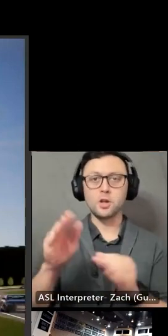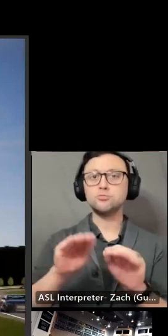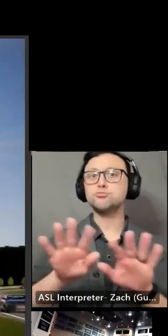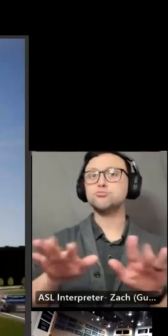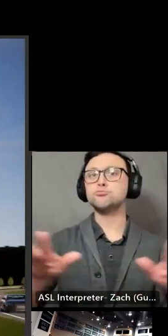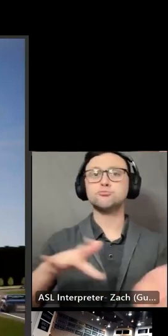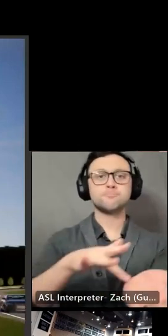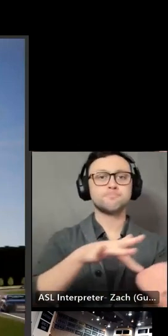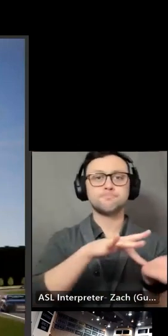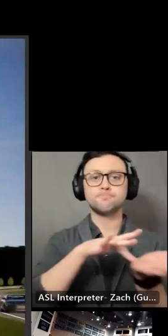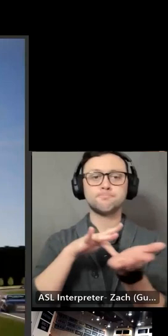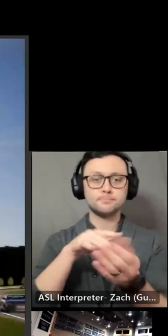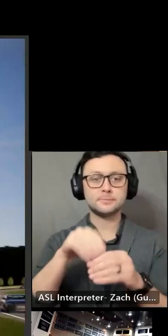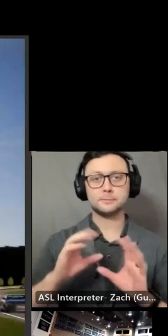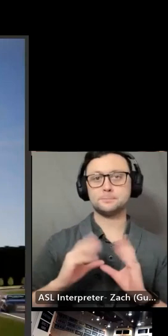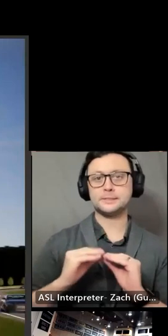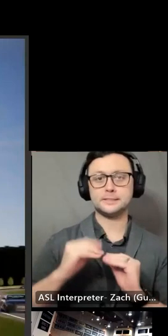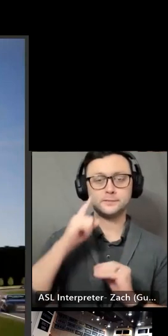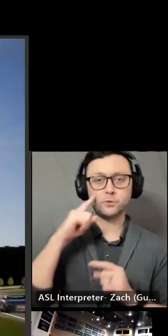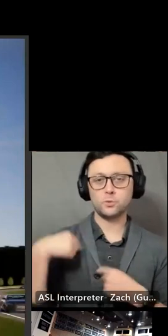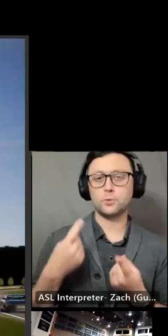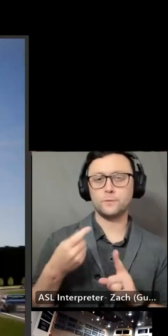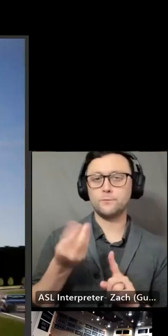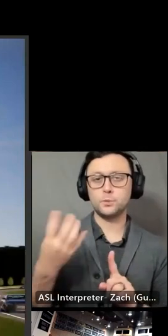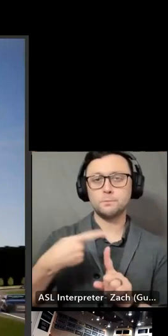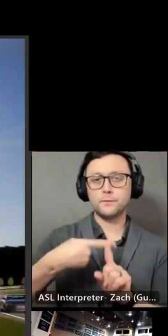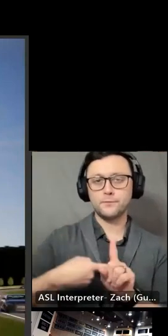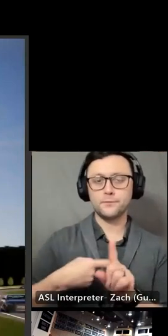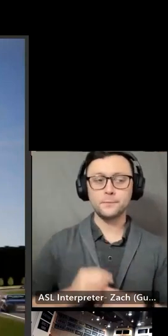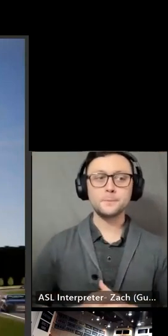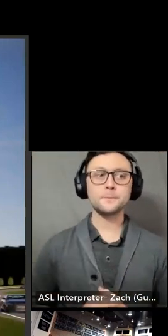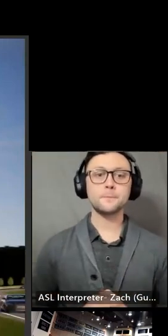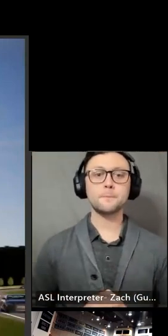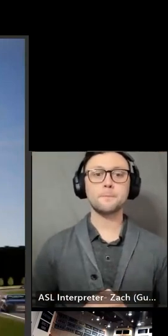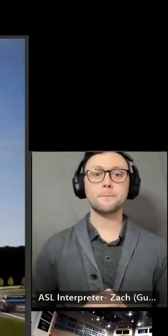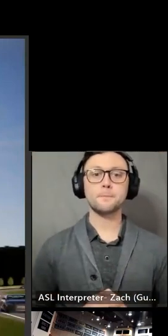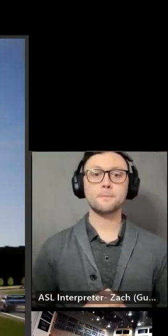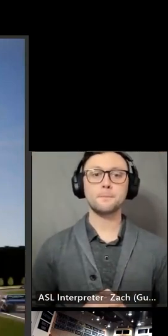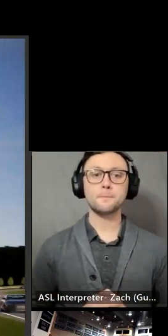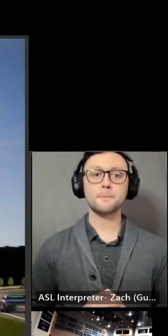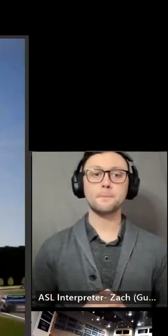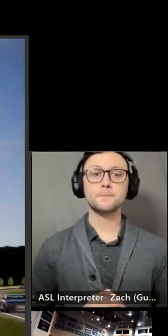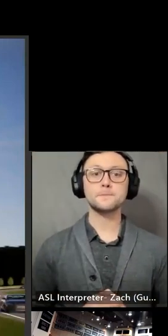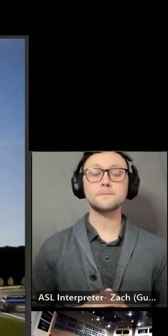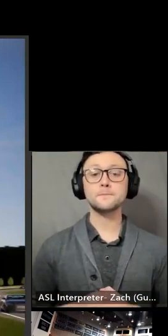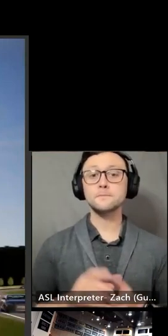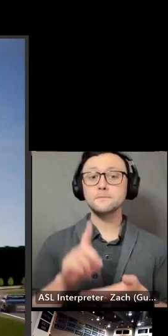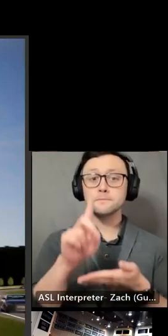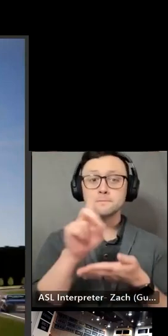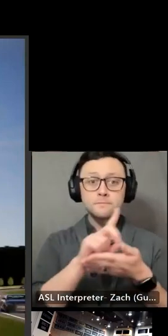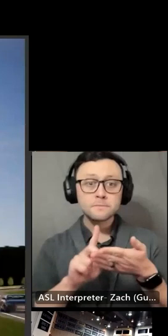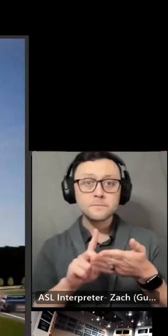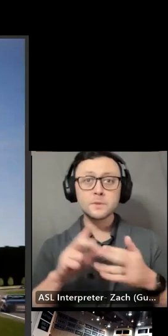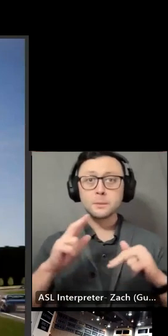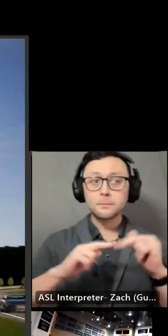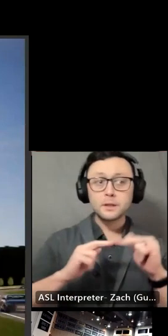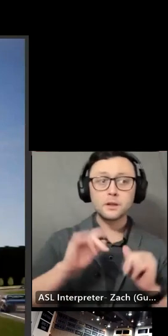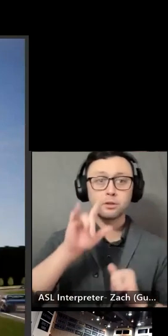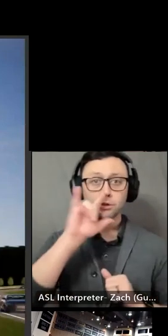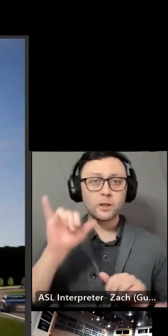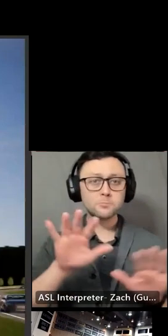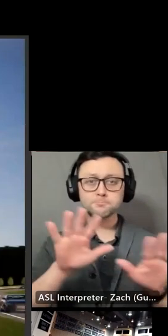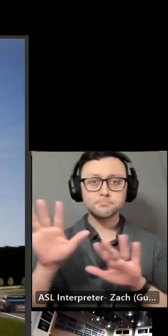those community meetings in the last couple of months for the design of the facility. I'll